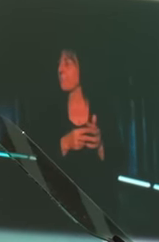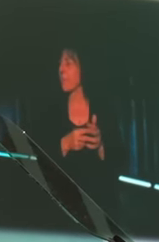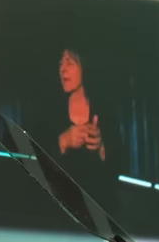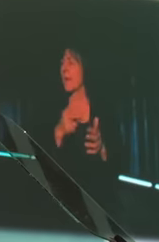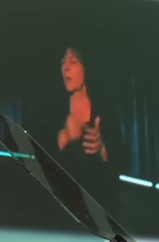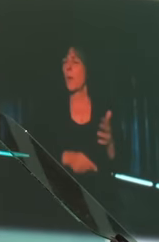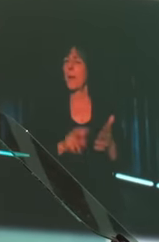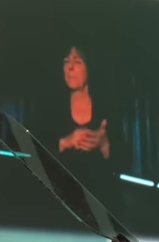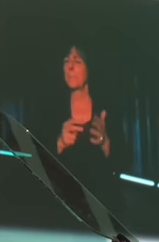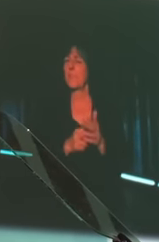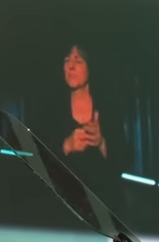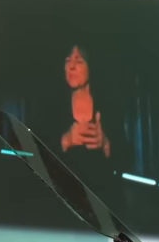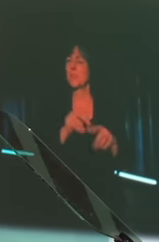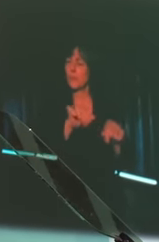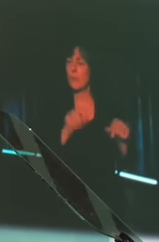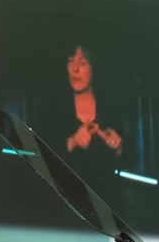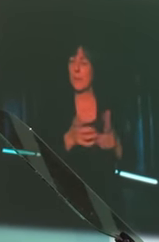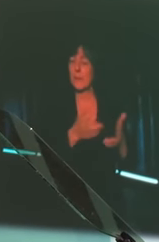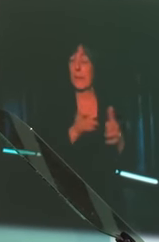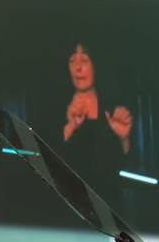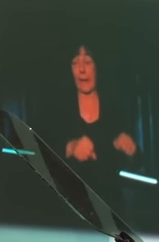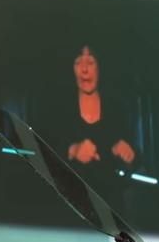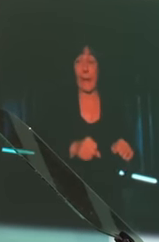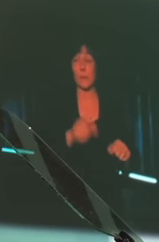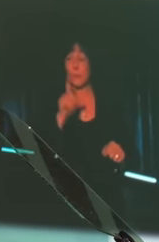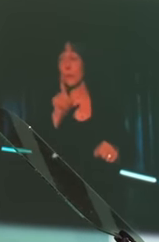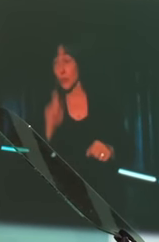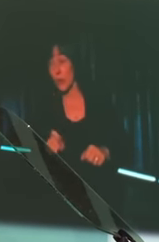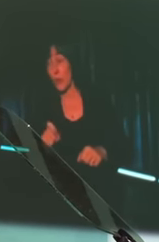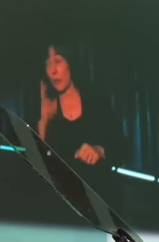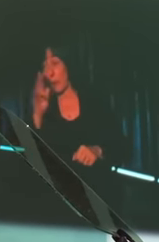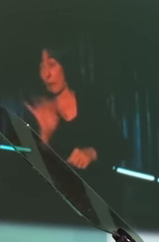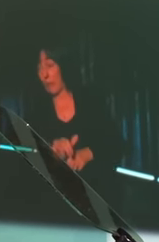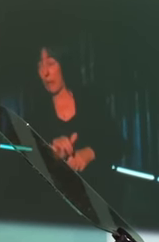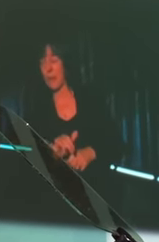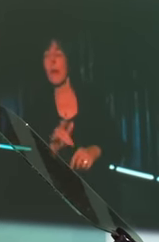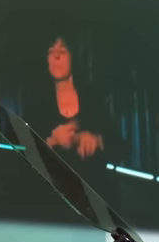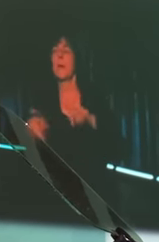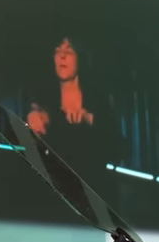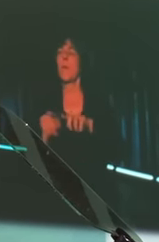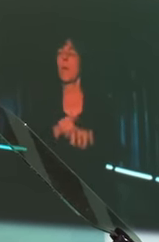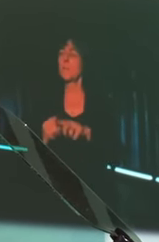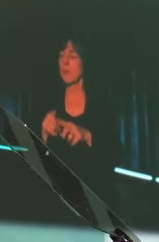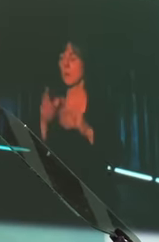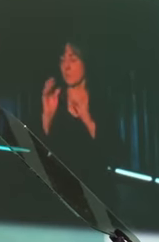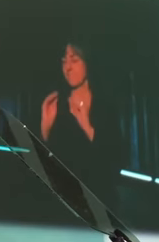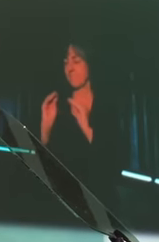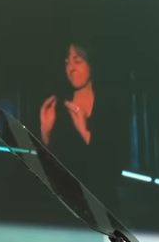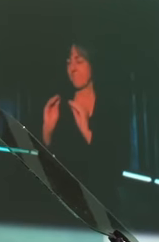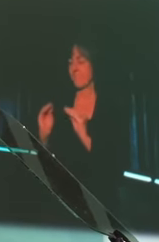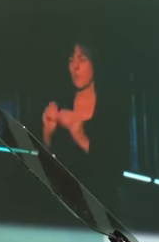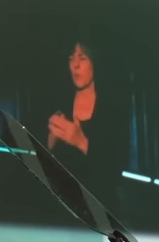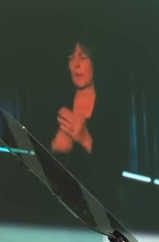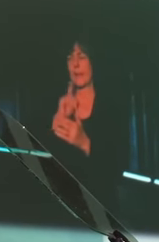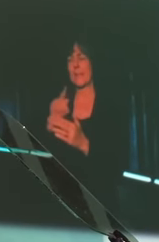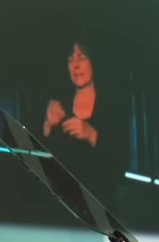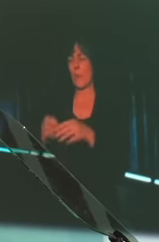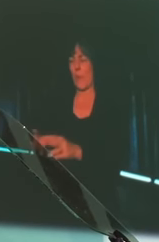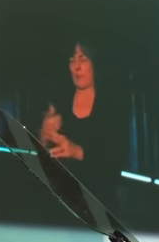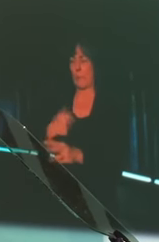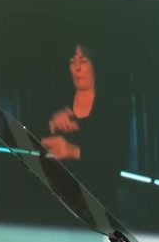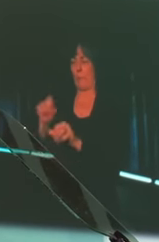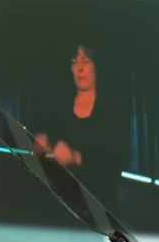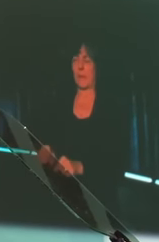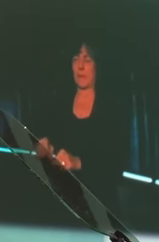about what tribal consultation can look like, should look like, but also what are some of the ways that we